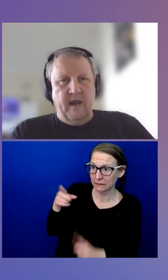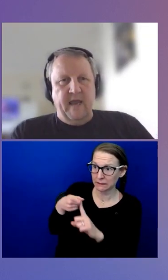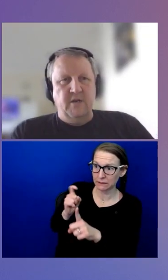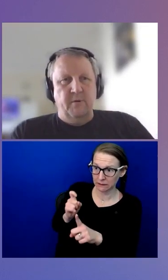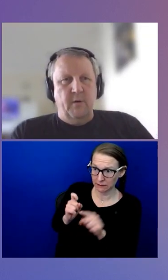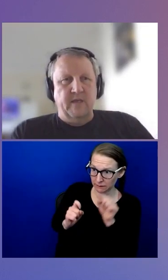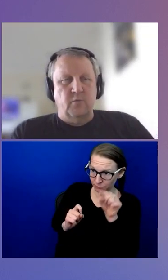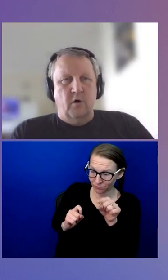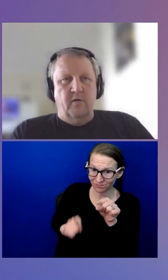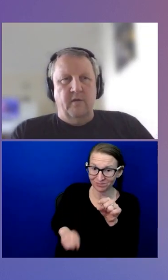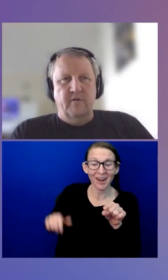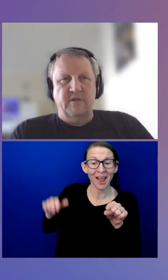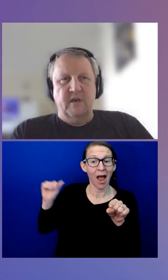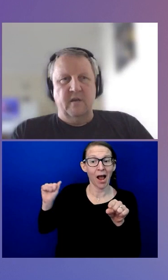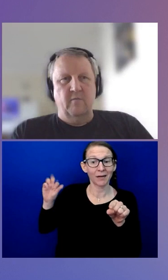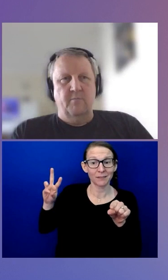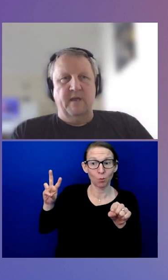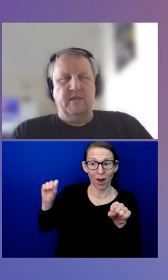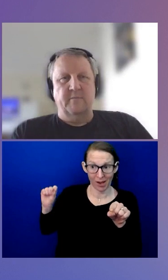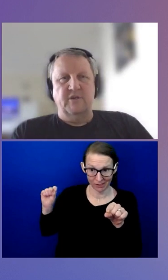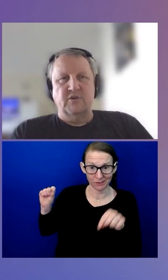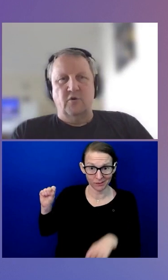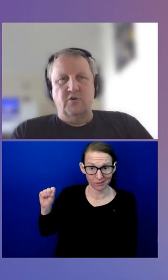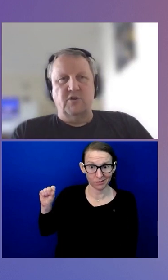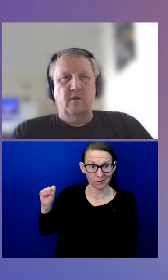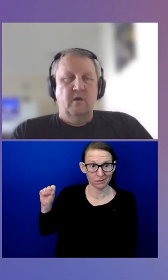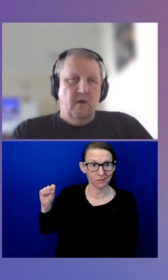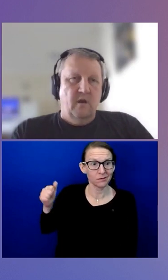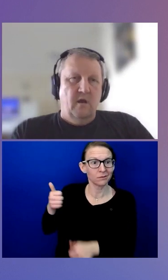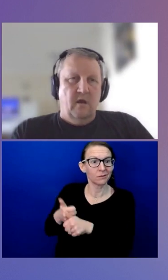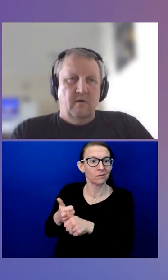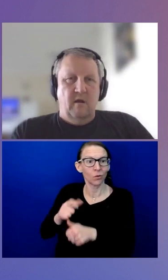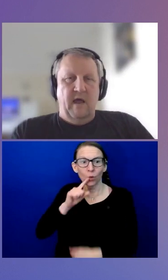And an AWS one, it would basically be source